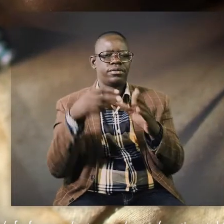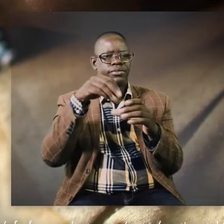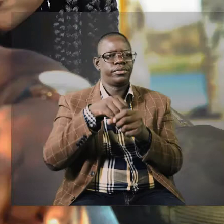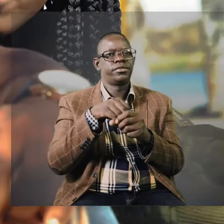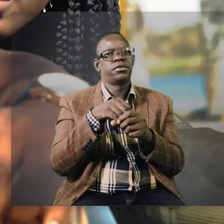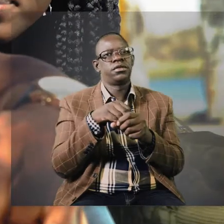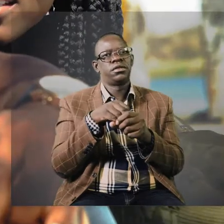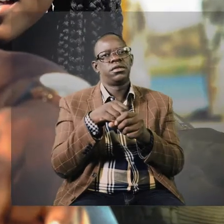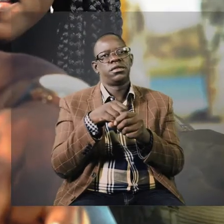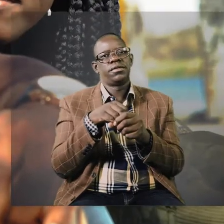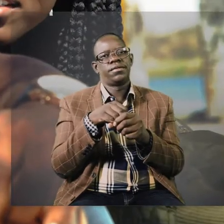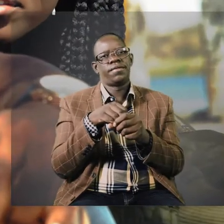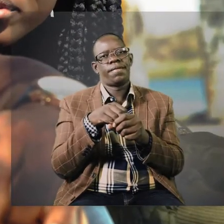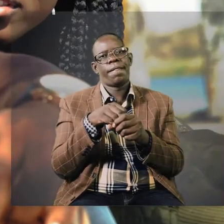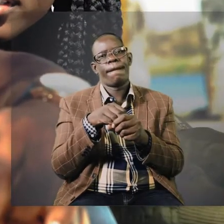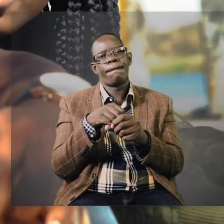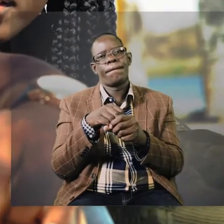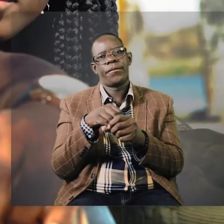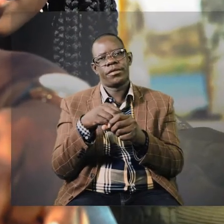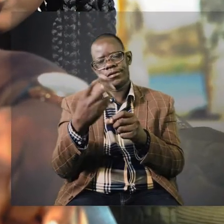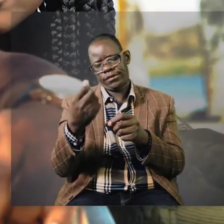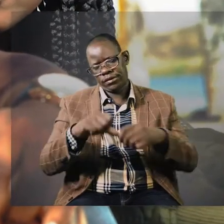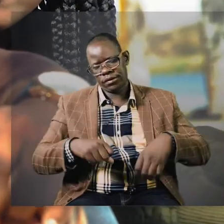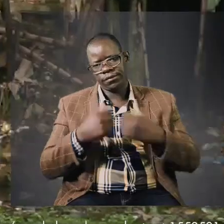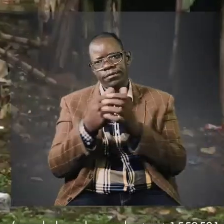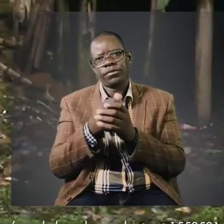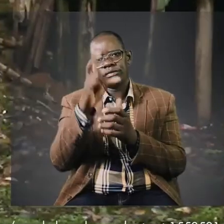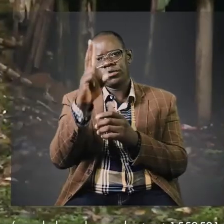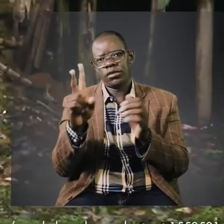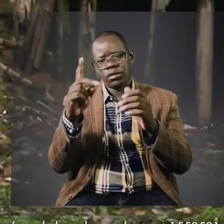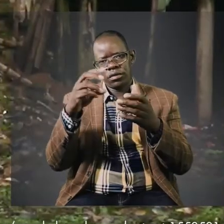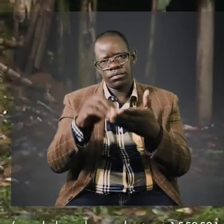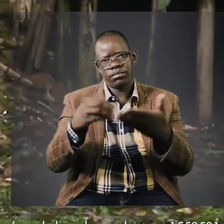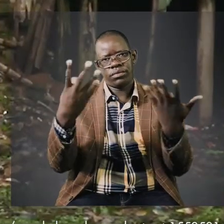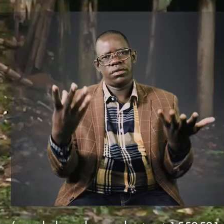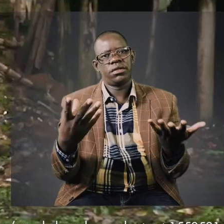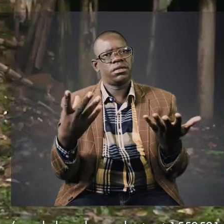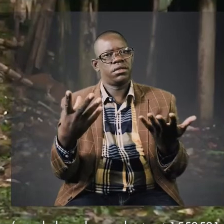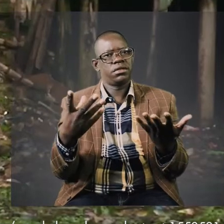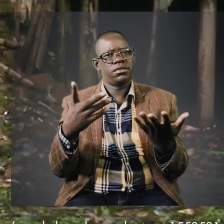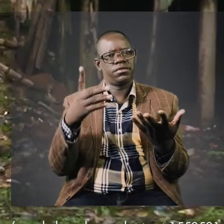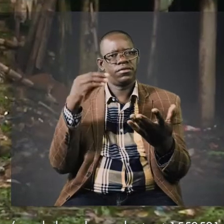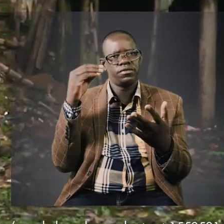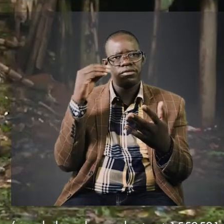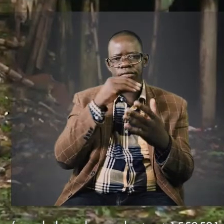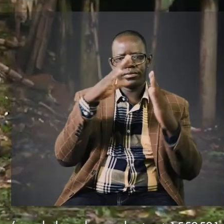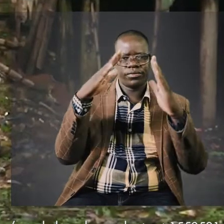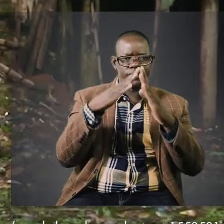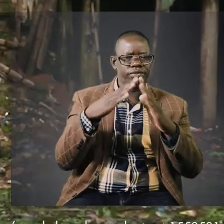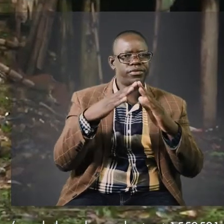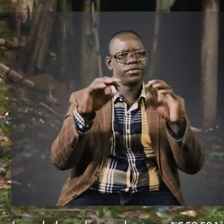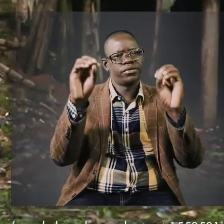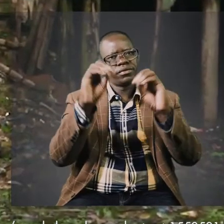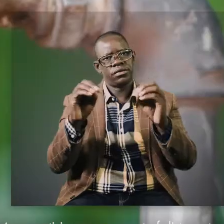contain. Poverty plays another vital role in health. If people are poor, they are likely to have unhygienic housing